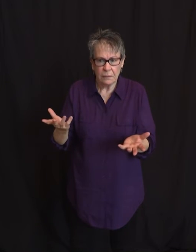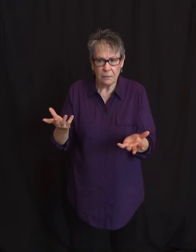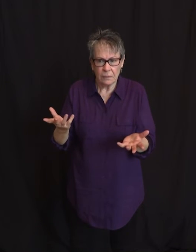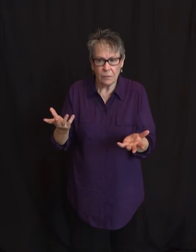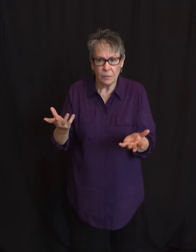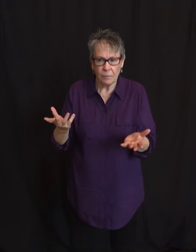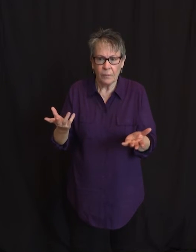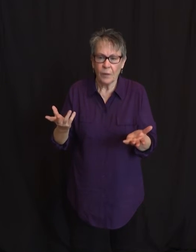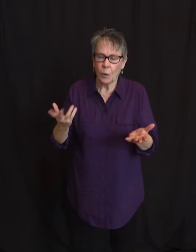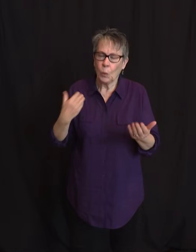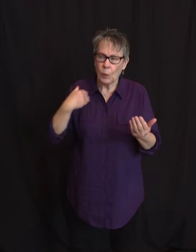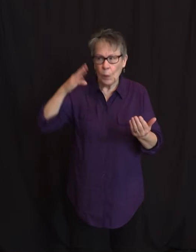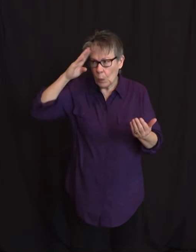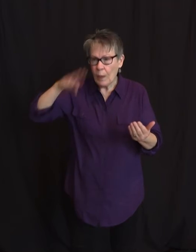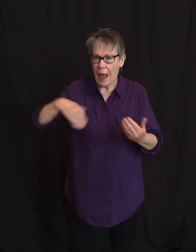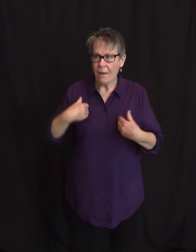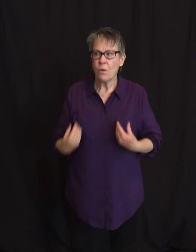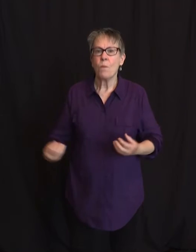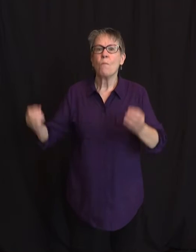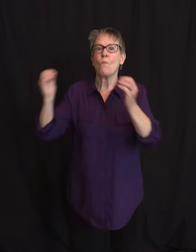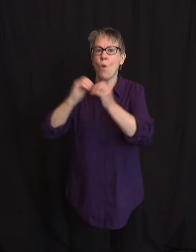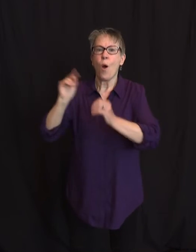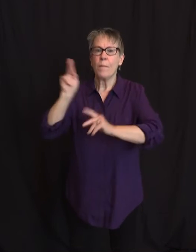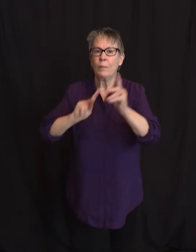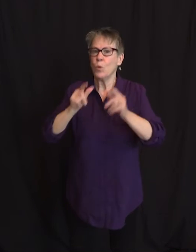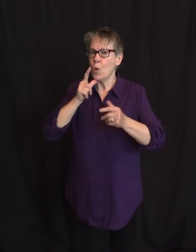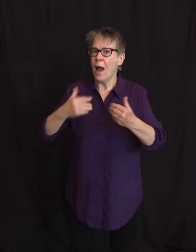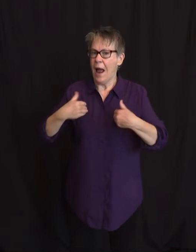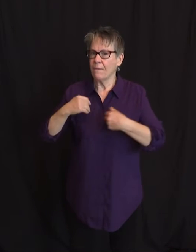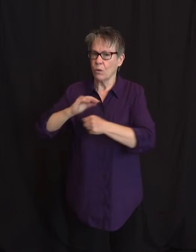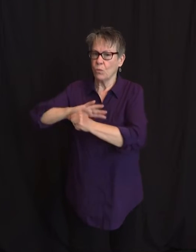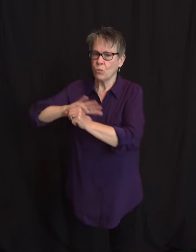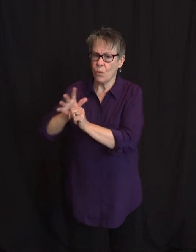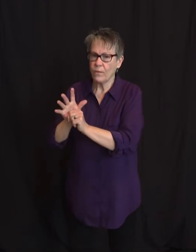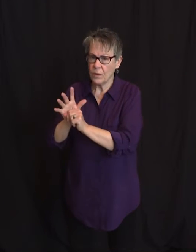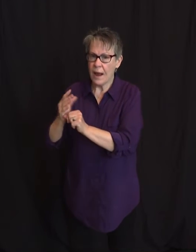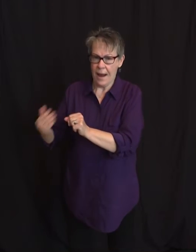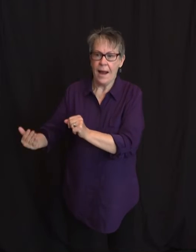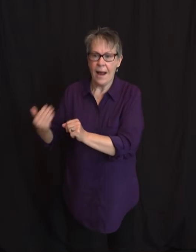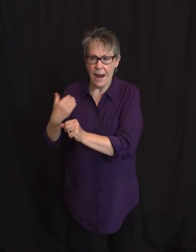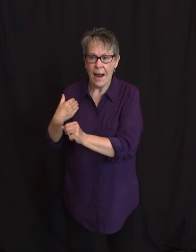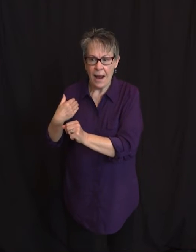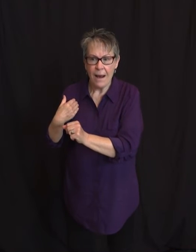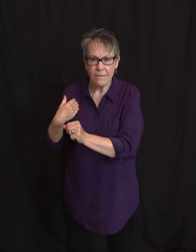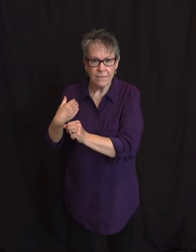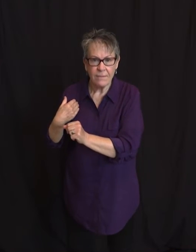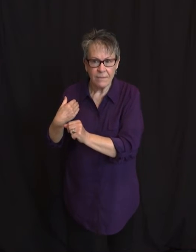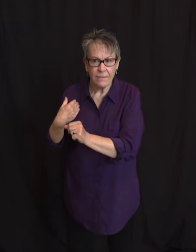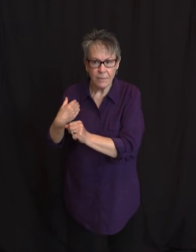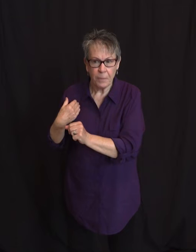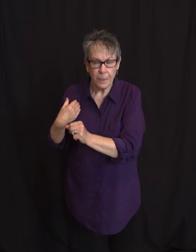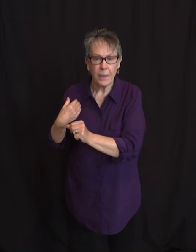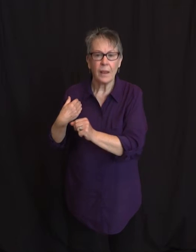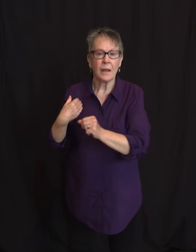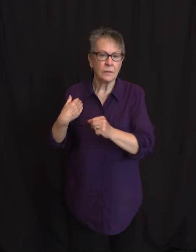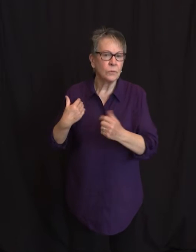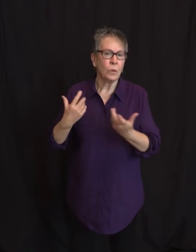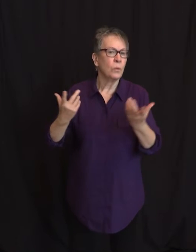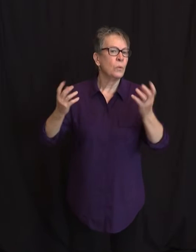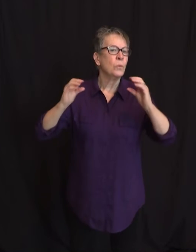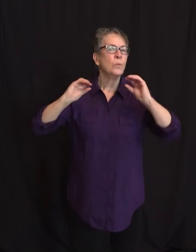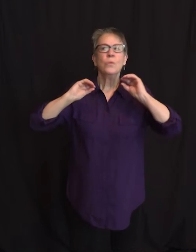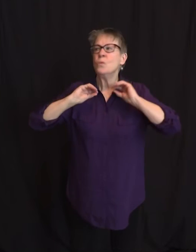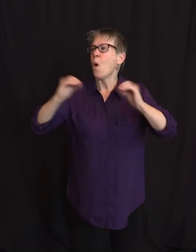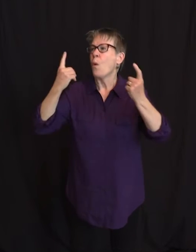We don't know what the denominator is. I don't think anyone does. Anyone in the country or probably in the world, but we know that number does